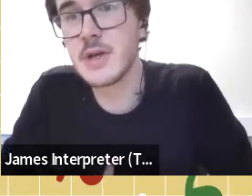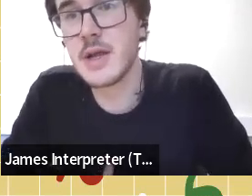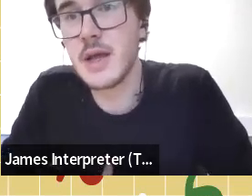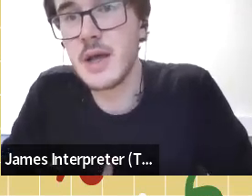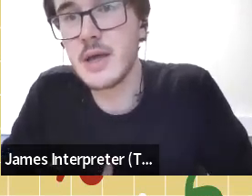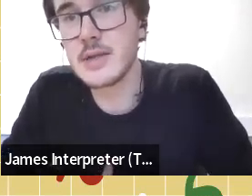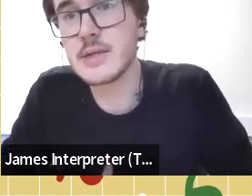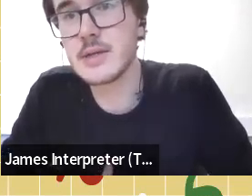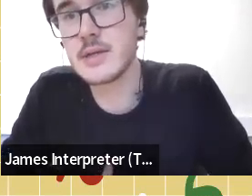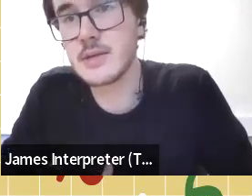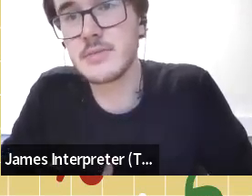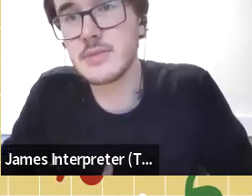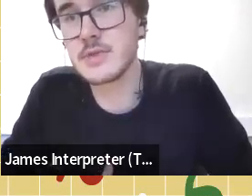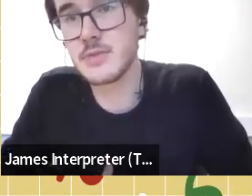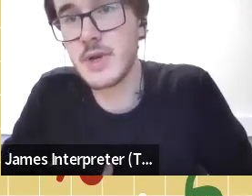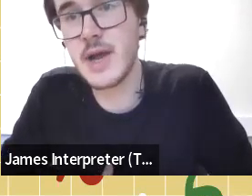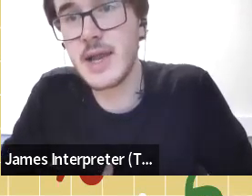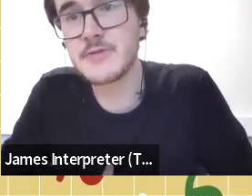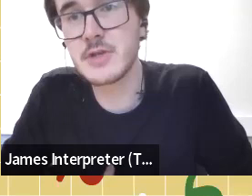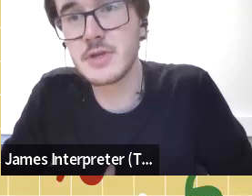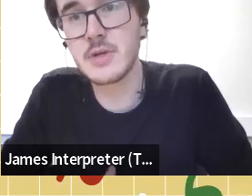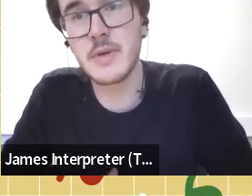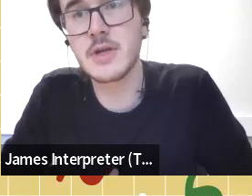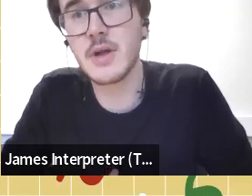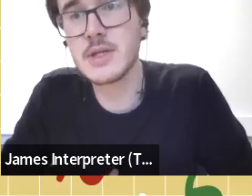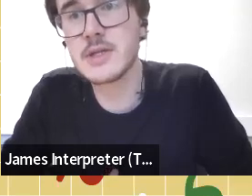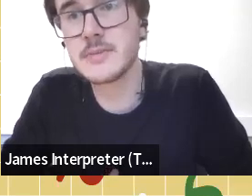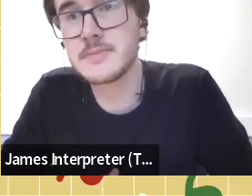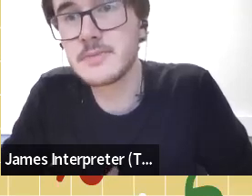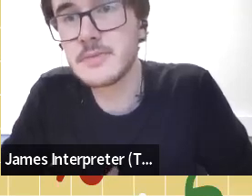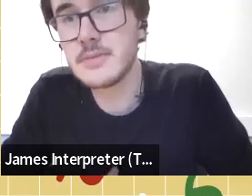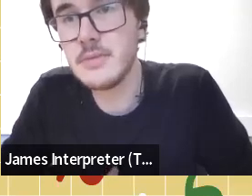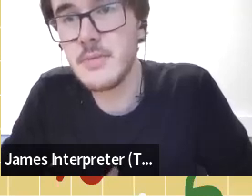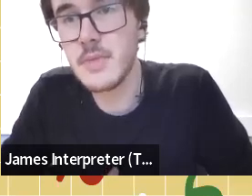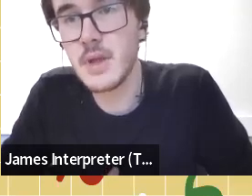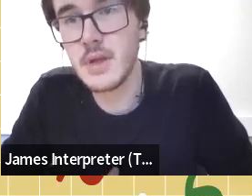culture, and whenever I left school, I went to college.